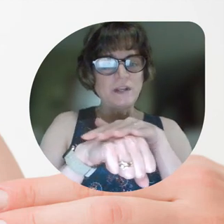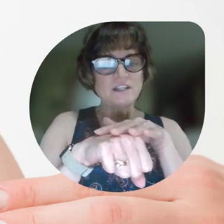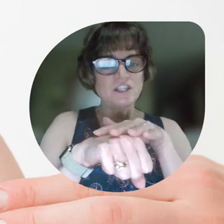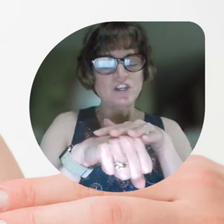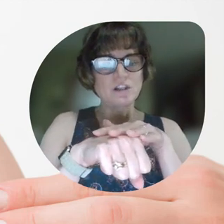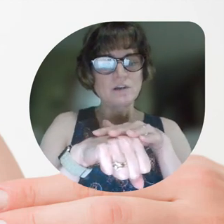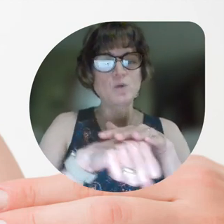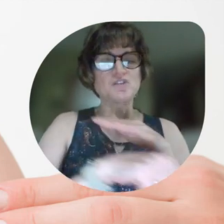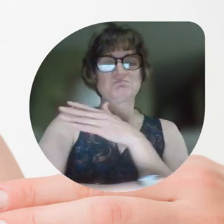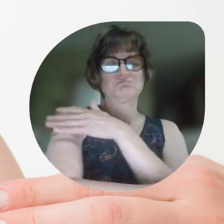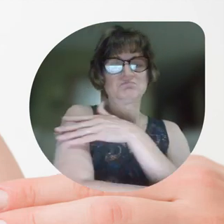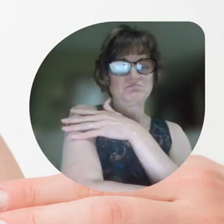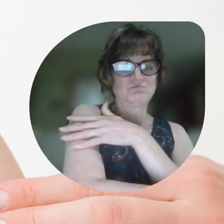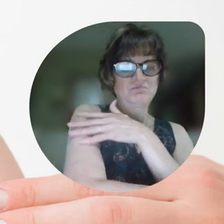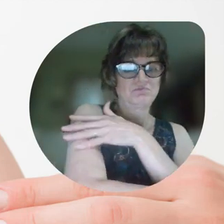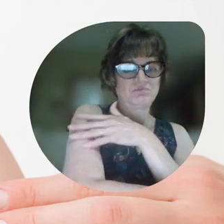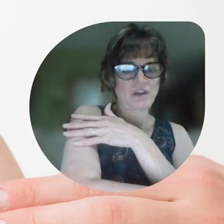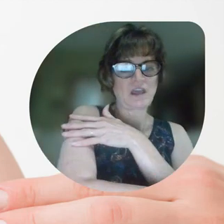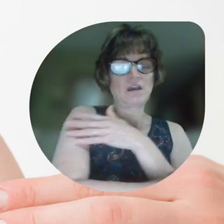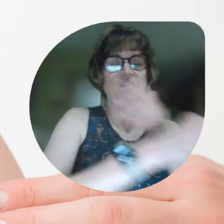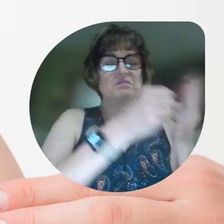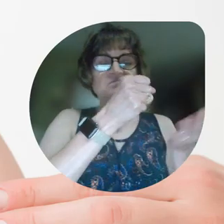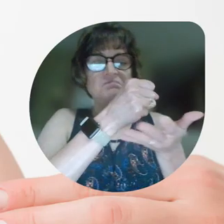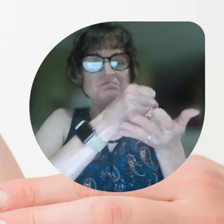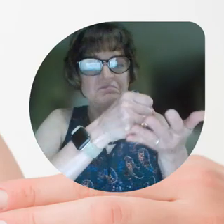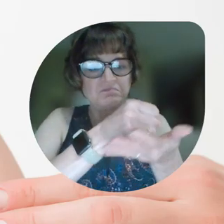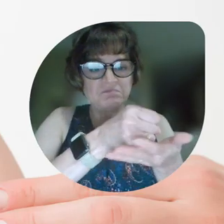going in a circular motion.